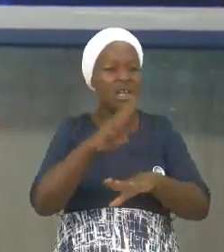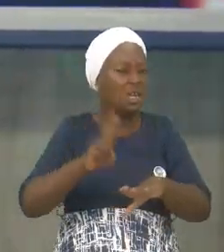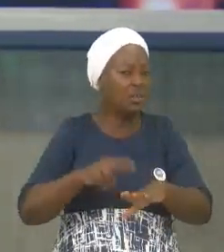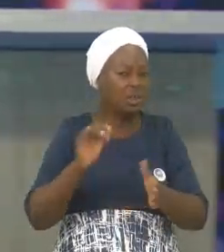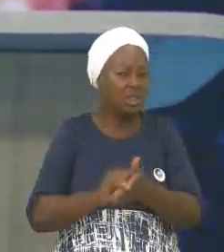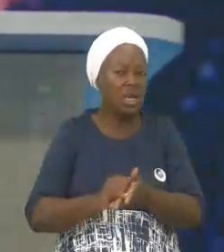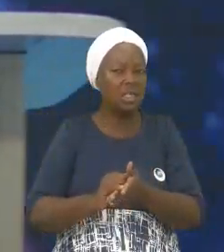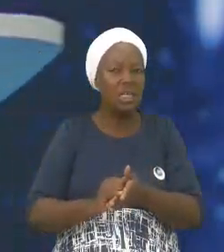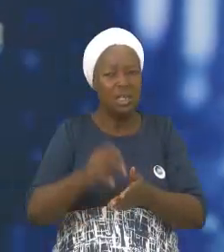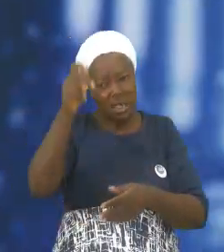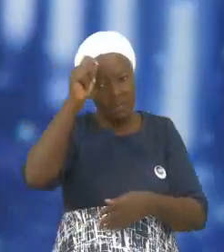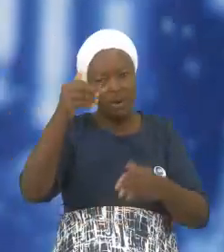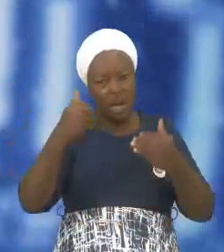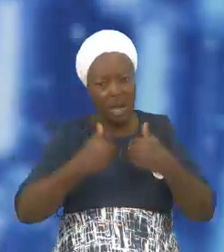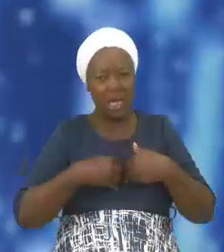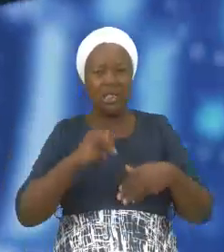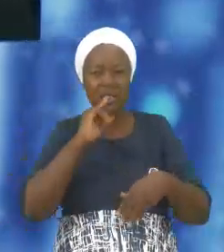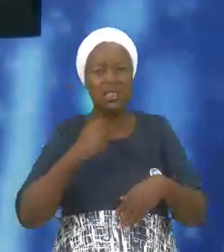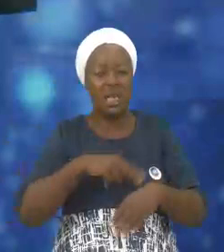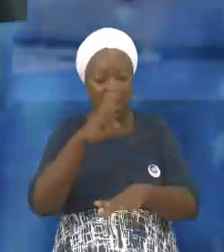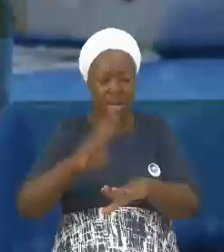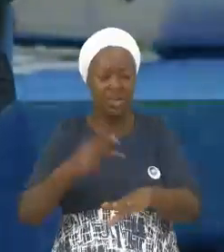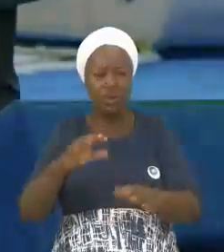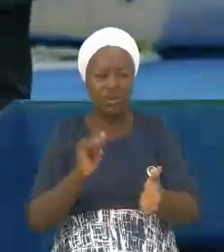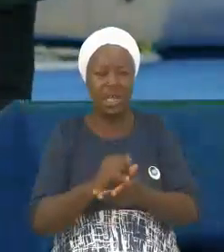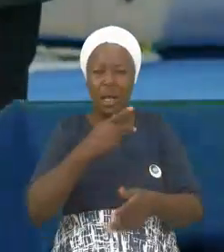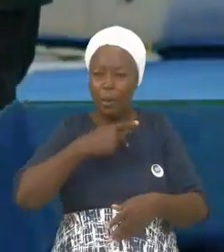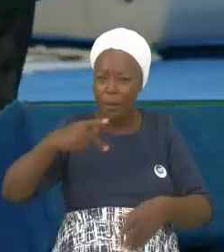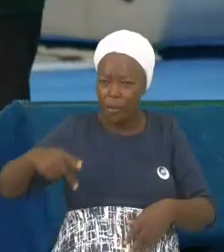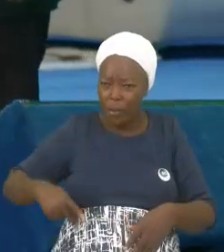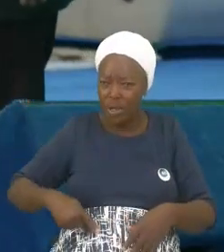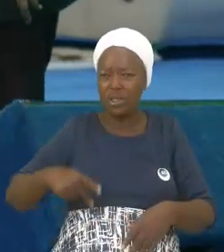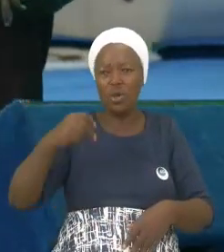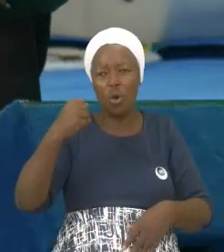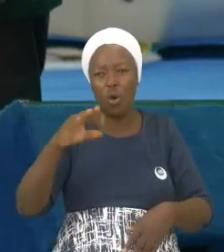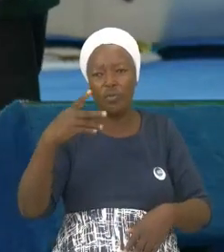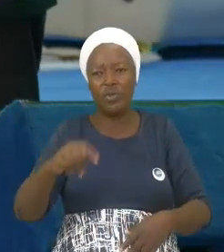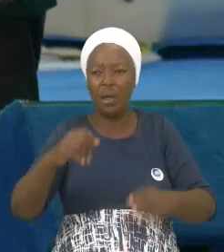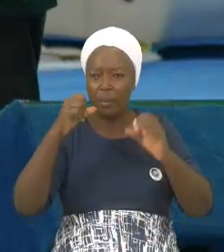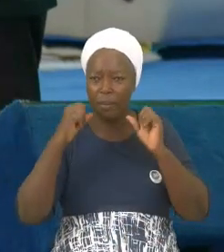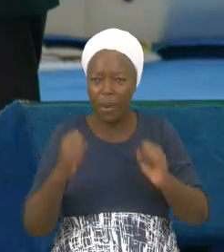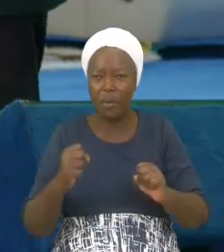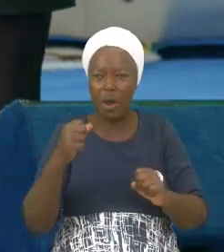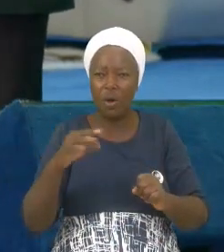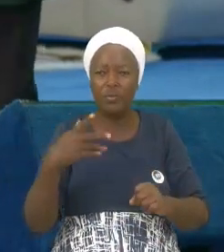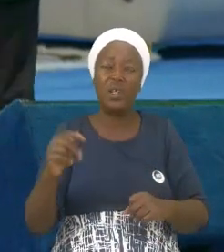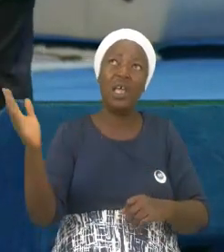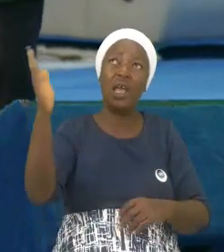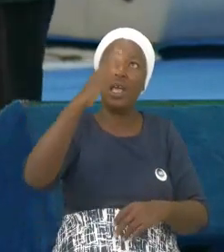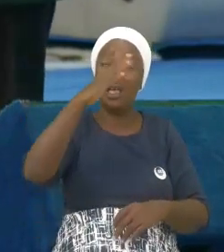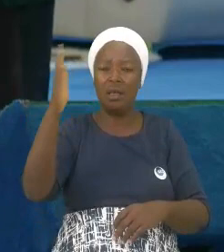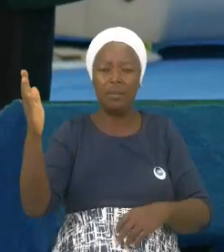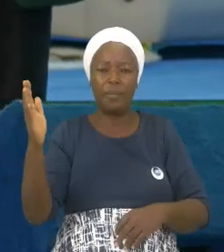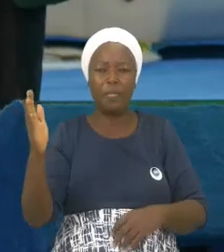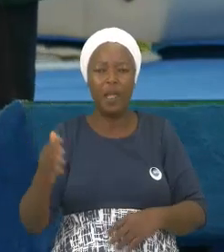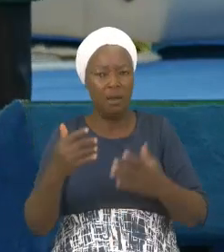had is the nature of that prince of the power of the air. Now,